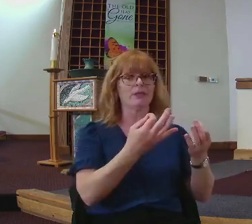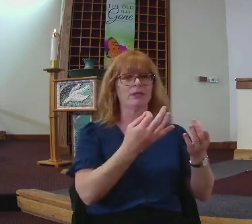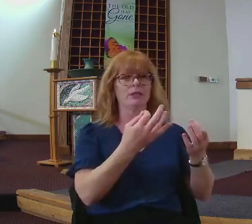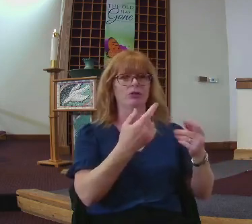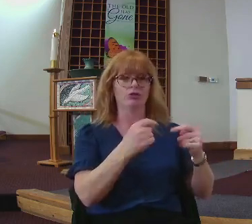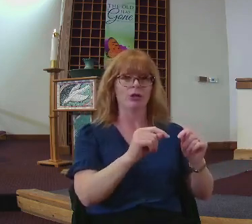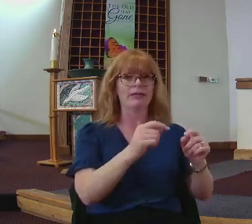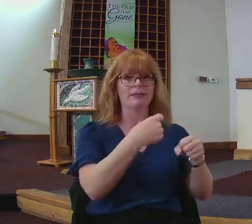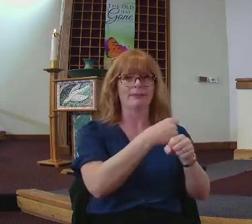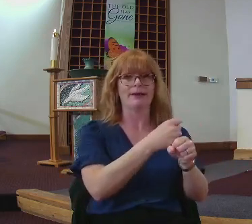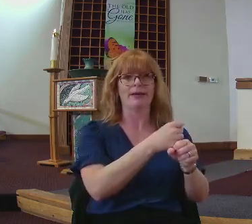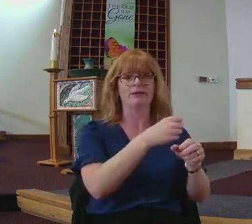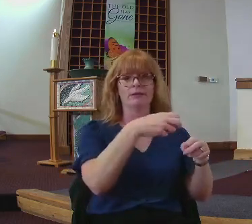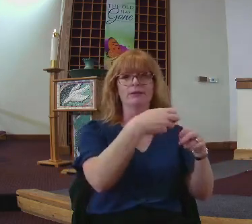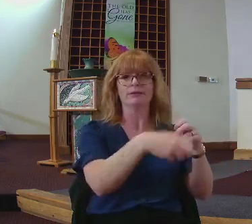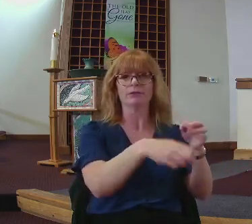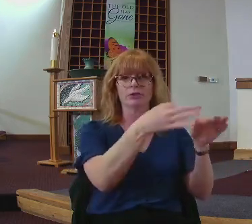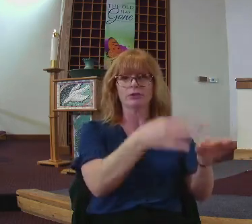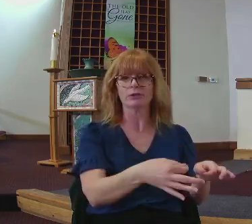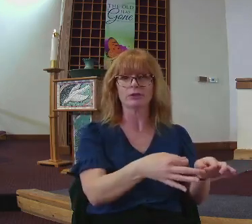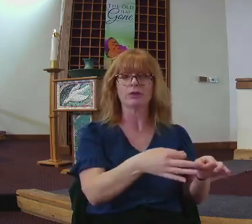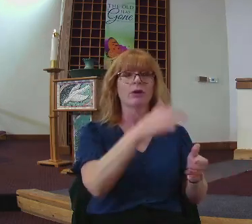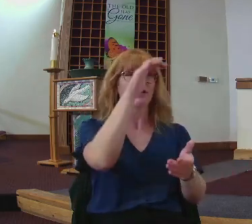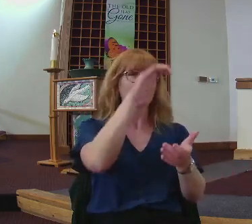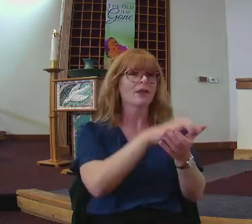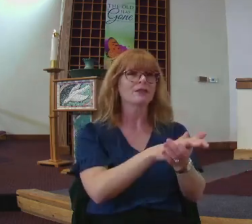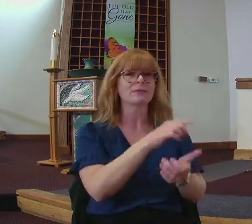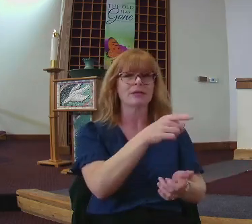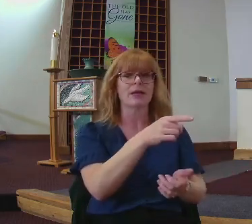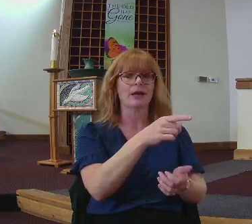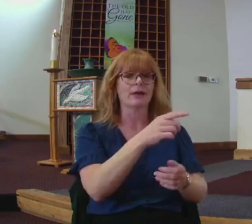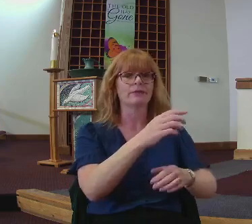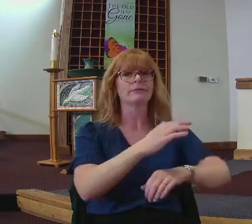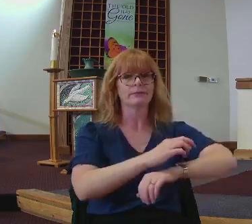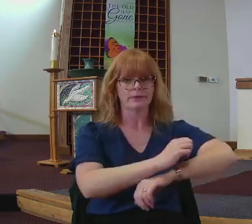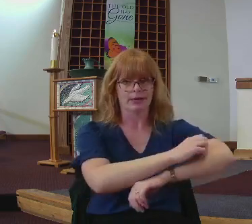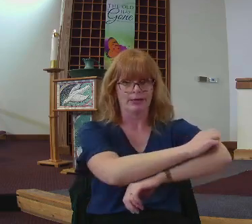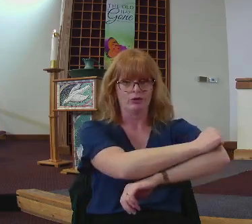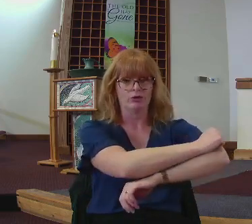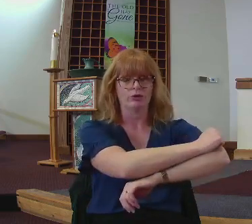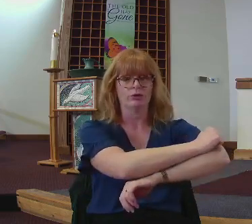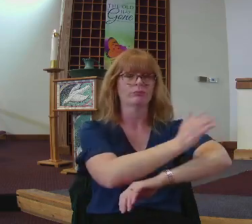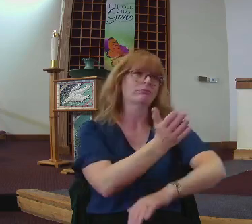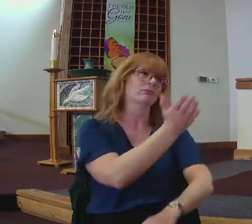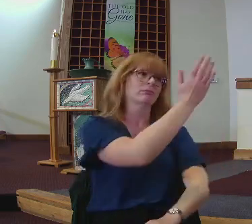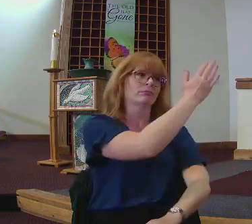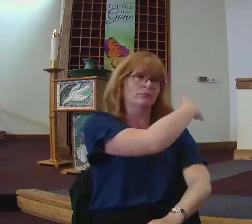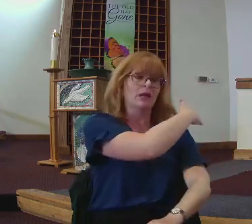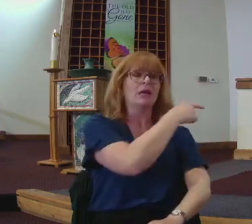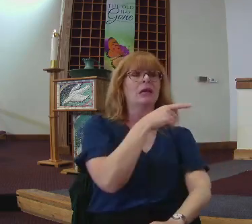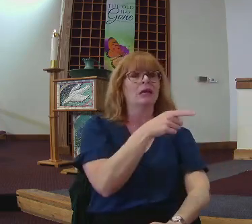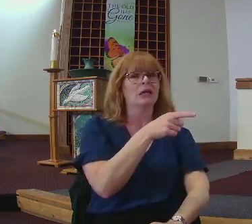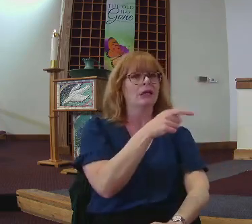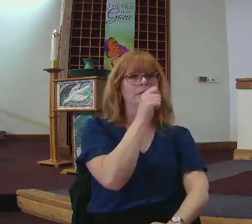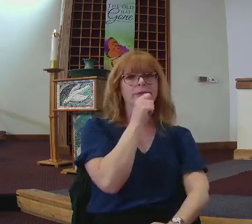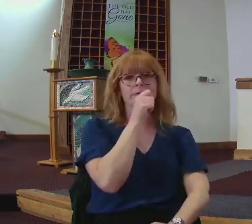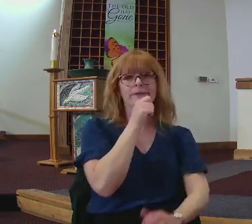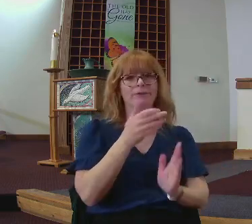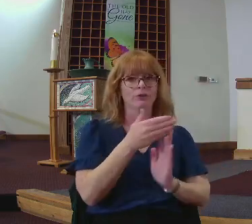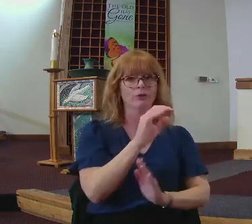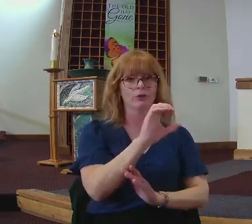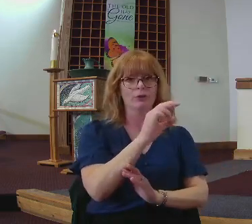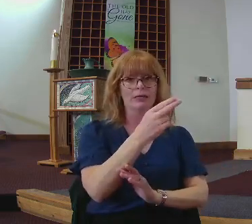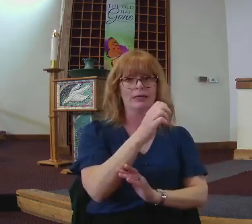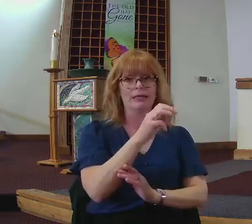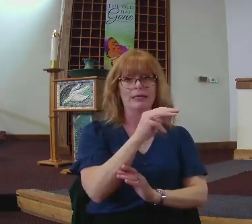had had a form of cancer and several years prior, and he had gone through chemotherapy,